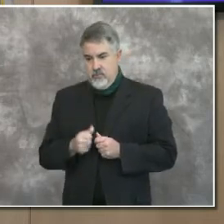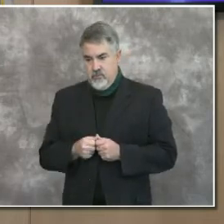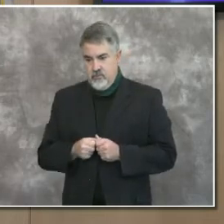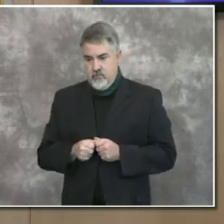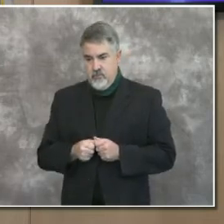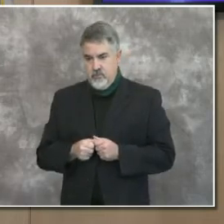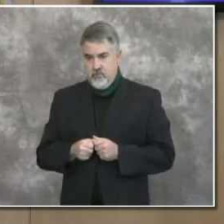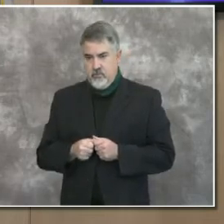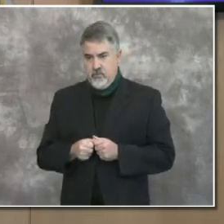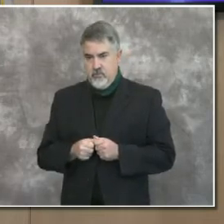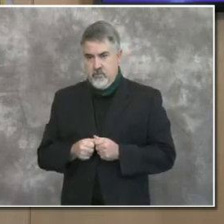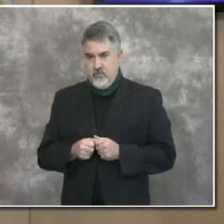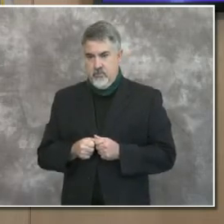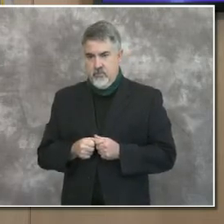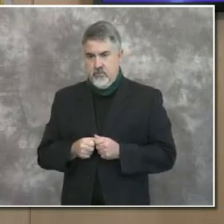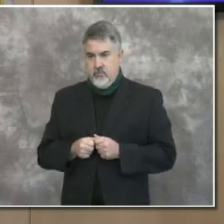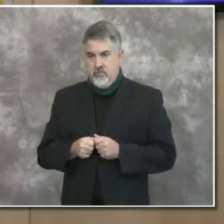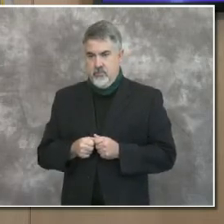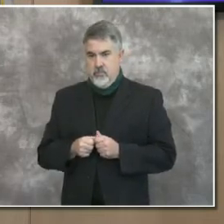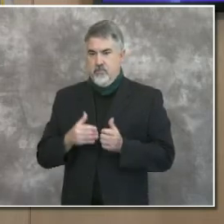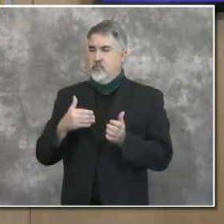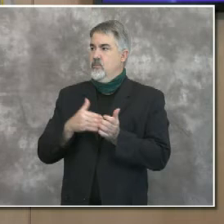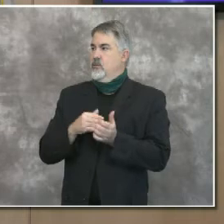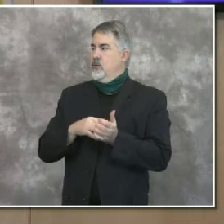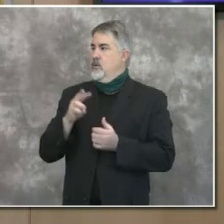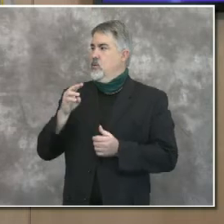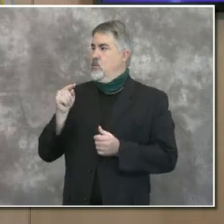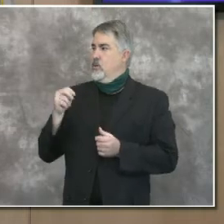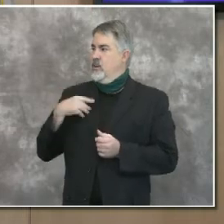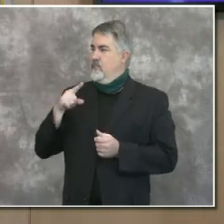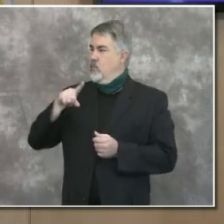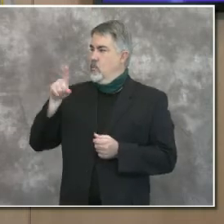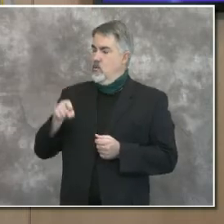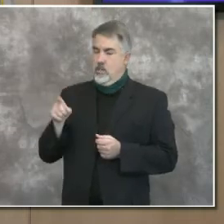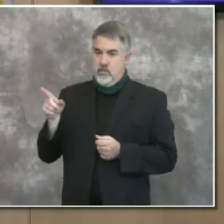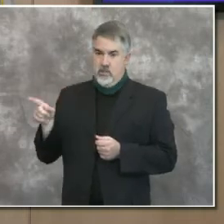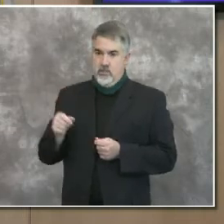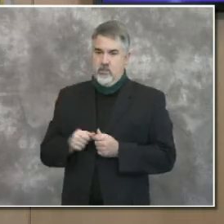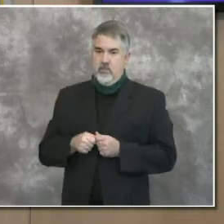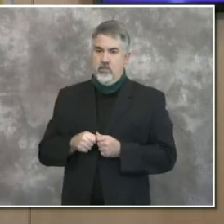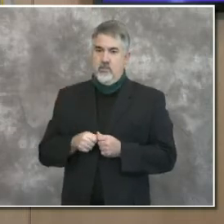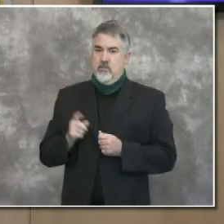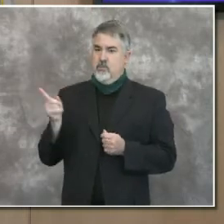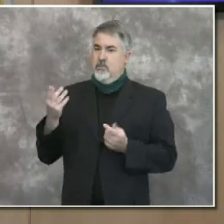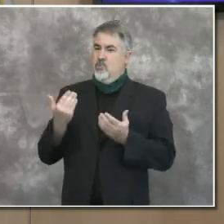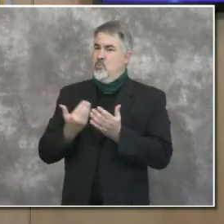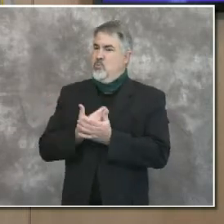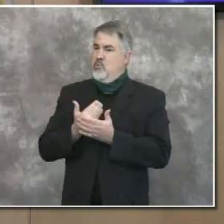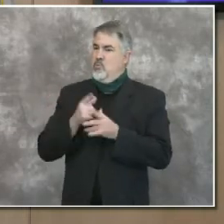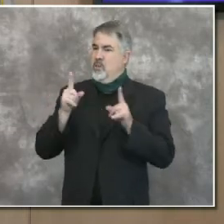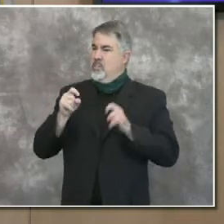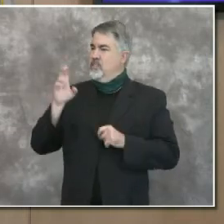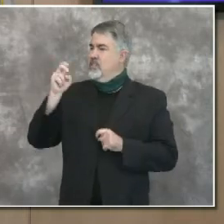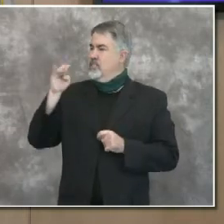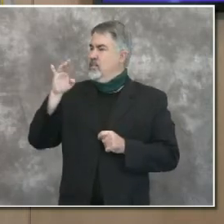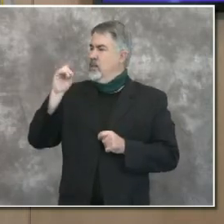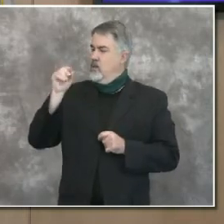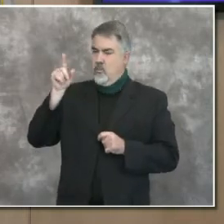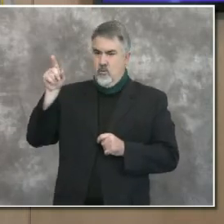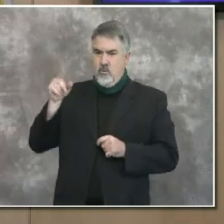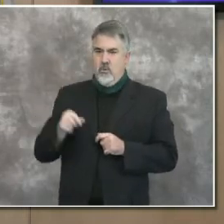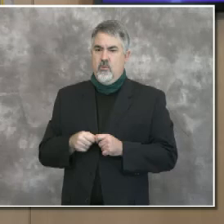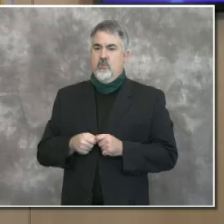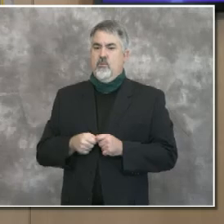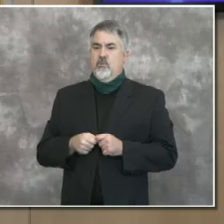Hi, question for Dr. Wooten regarding the 2 new testing sites that opened up in Escondido as well as in Chula